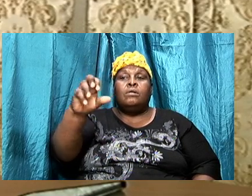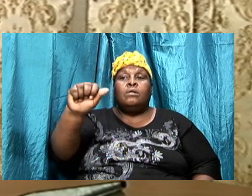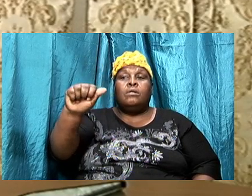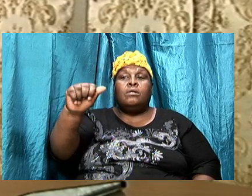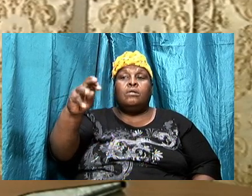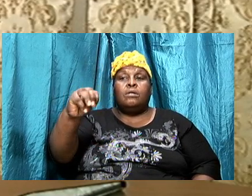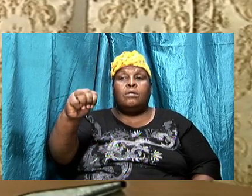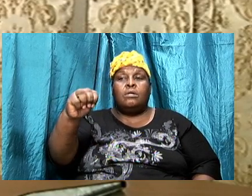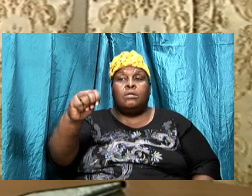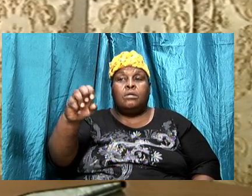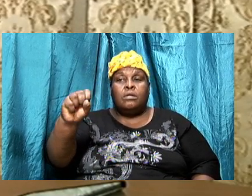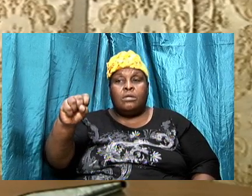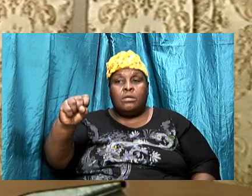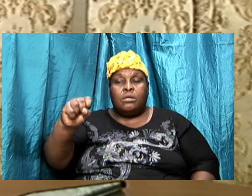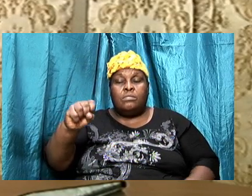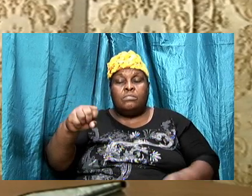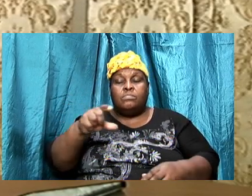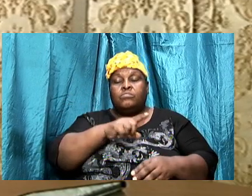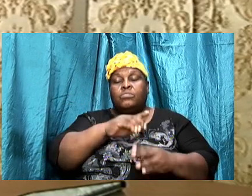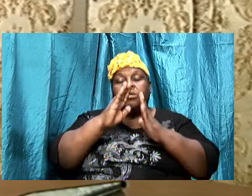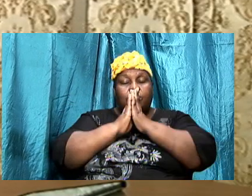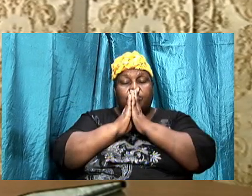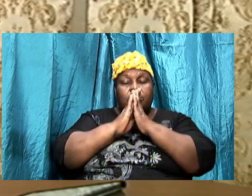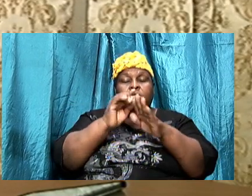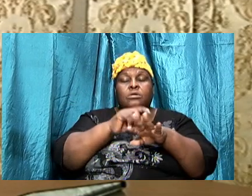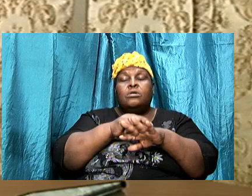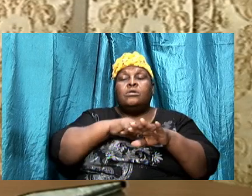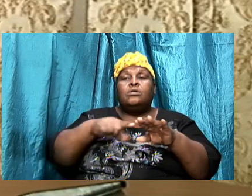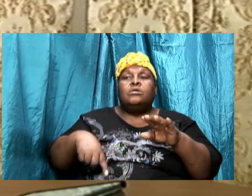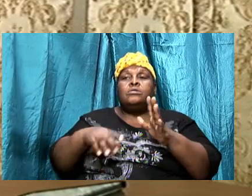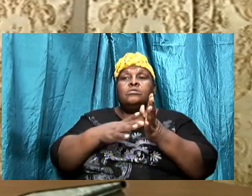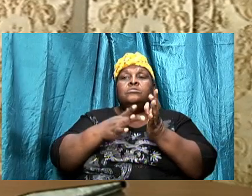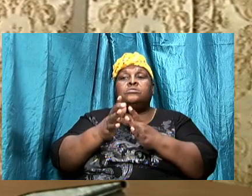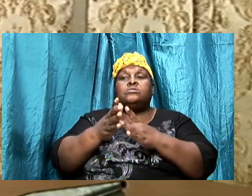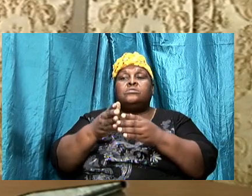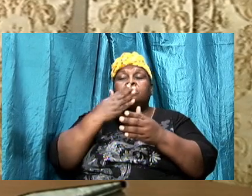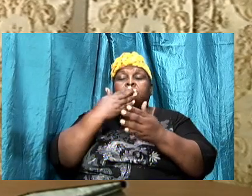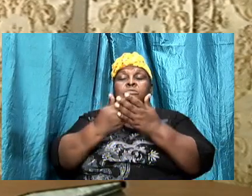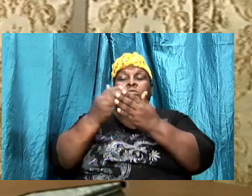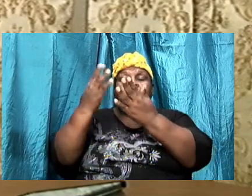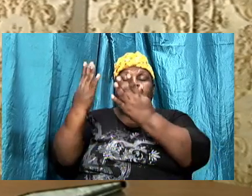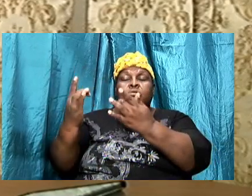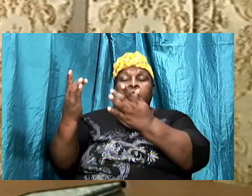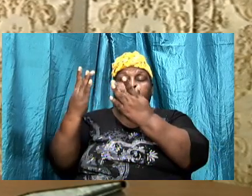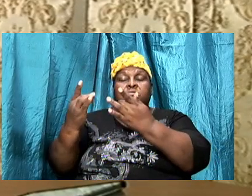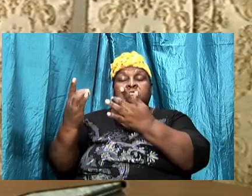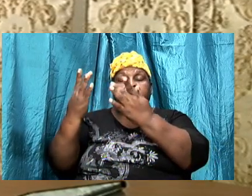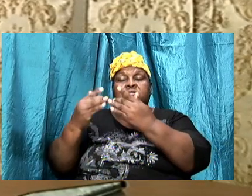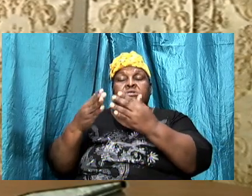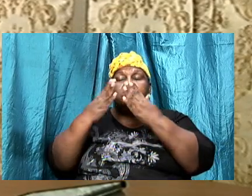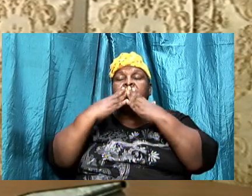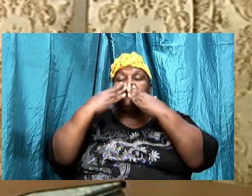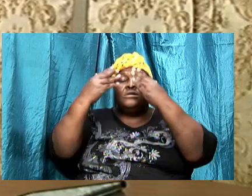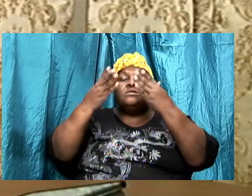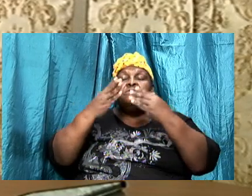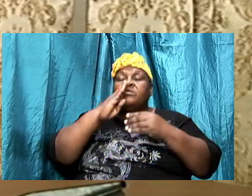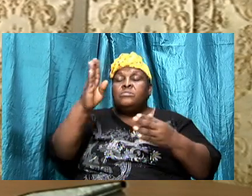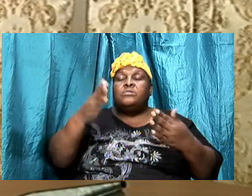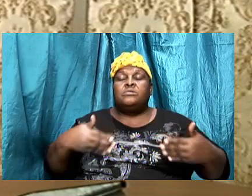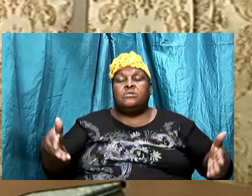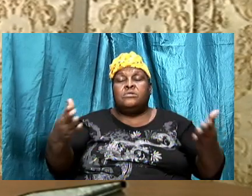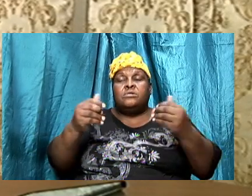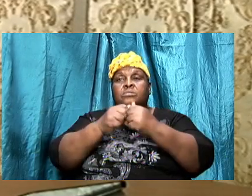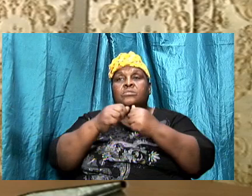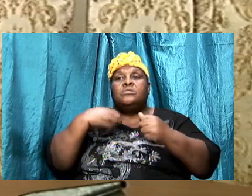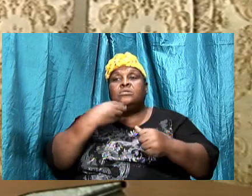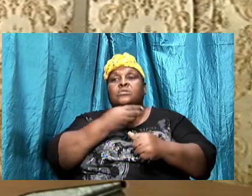first. Lord Jesus, we thank you for your goodness and your mercies. We thank you for being here with us, O God.